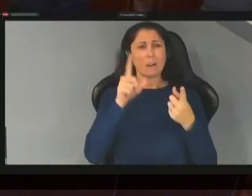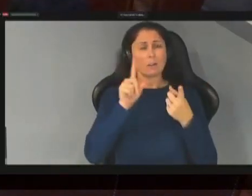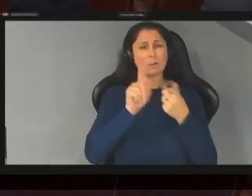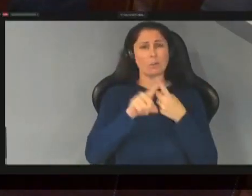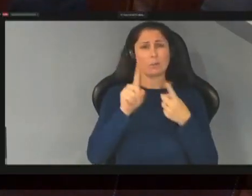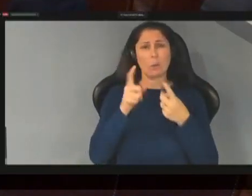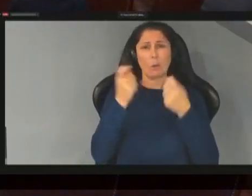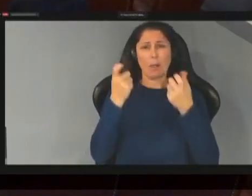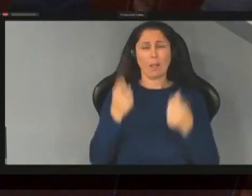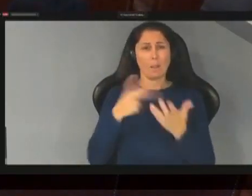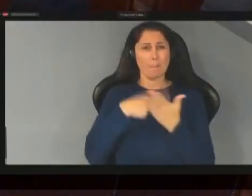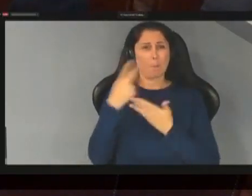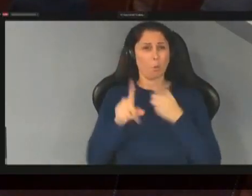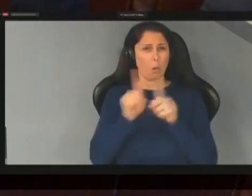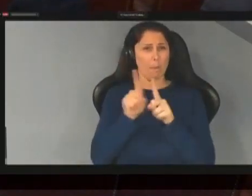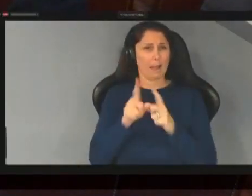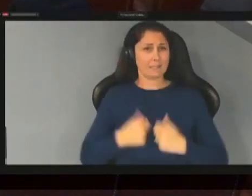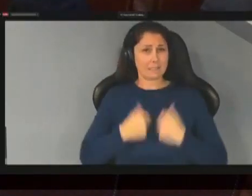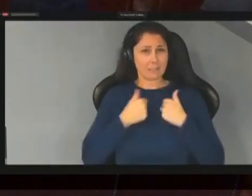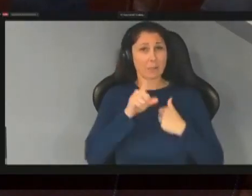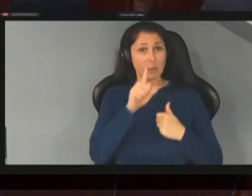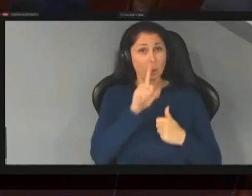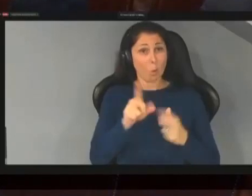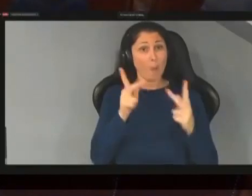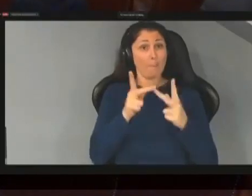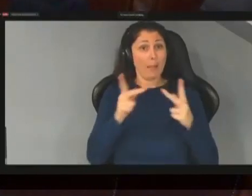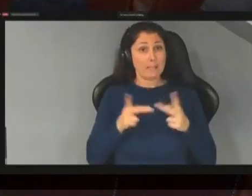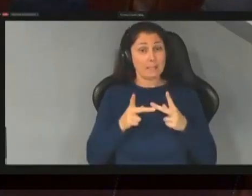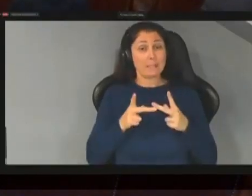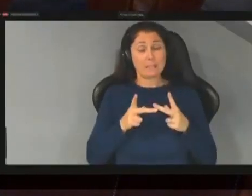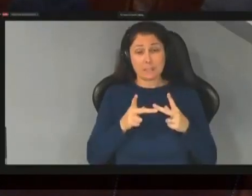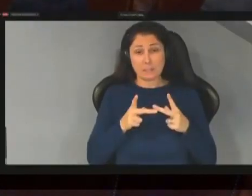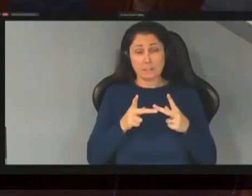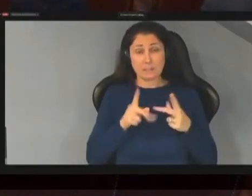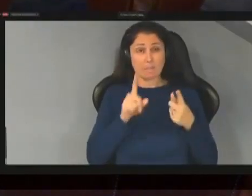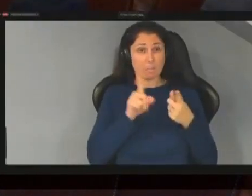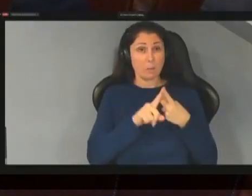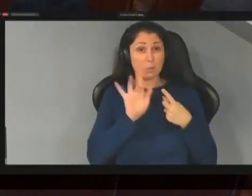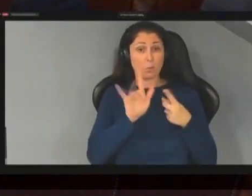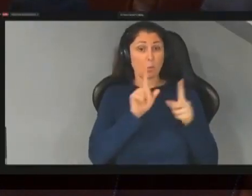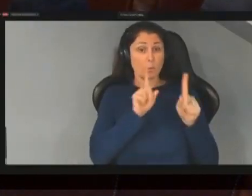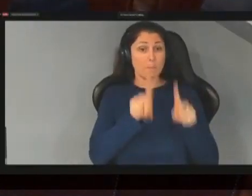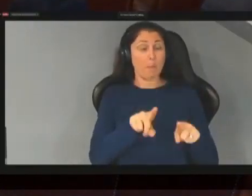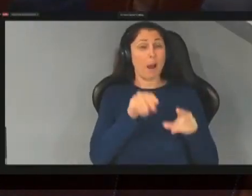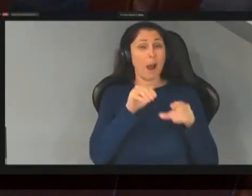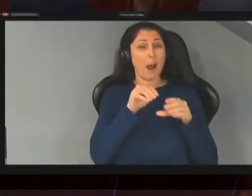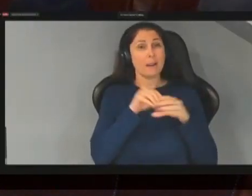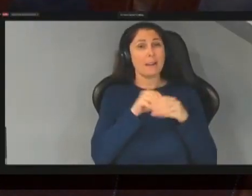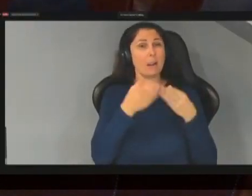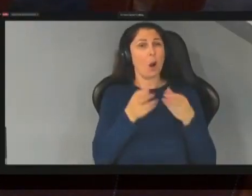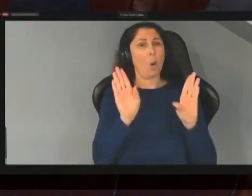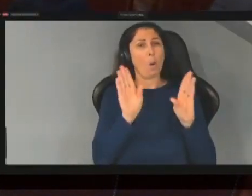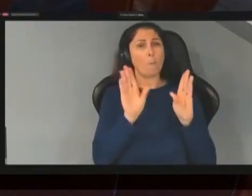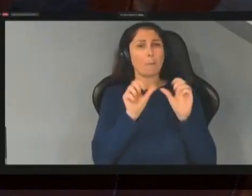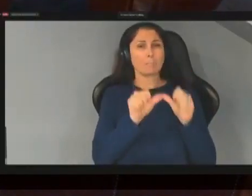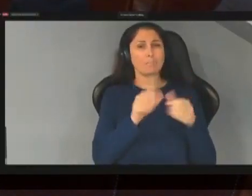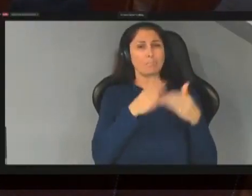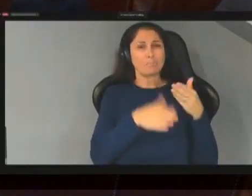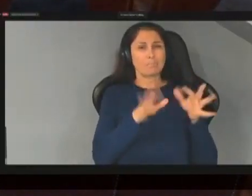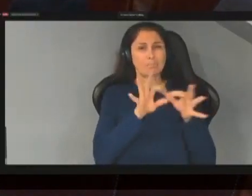it exists. There were places to respond in an open-ended manner, but